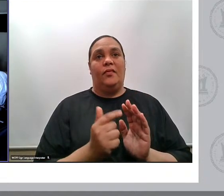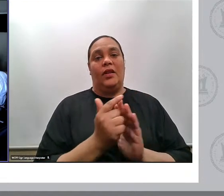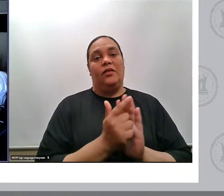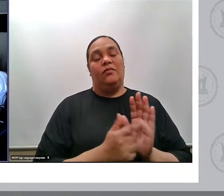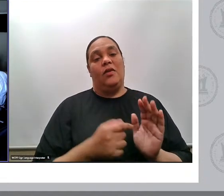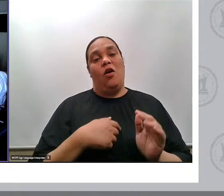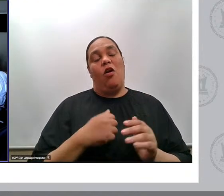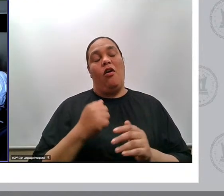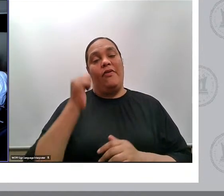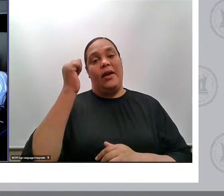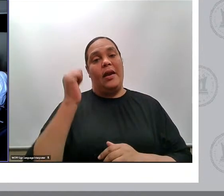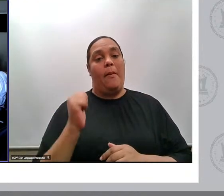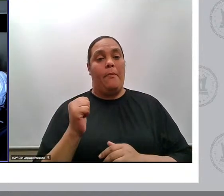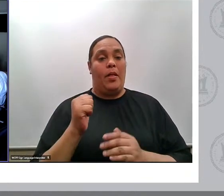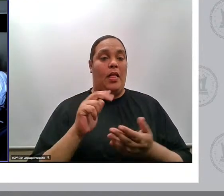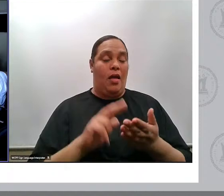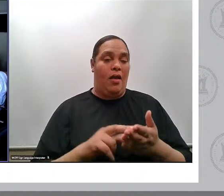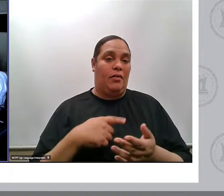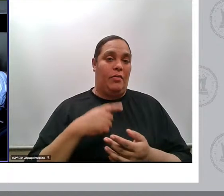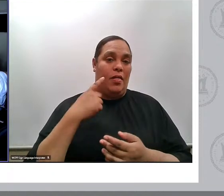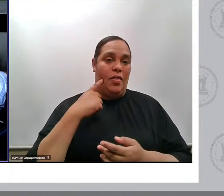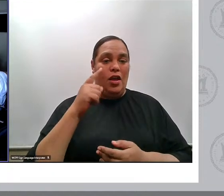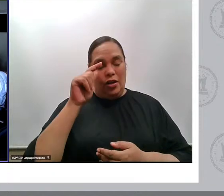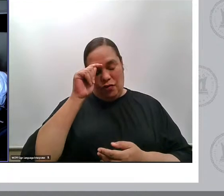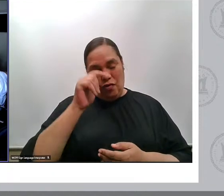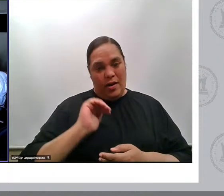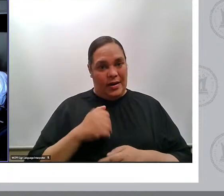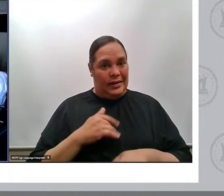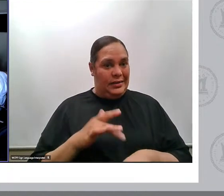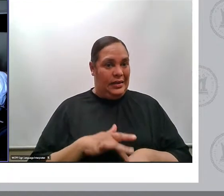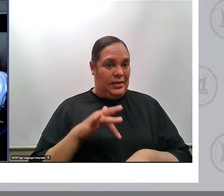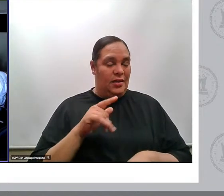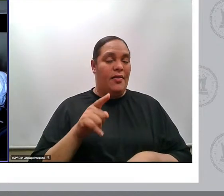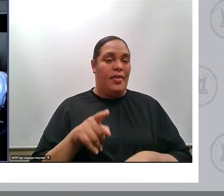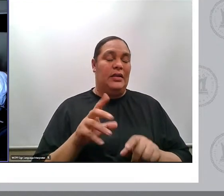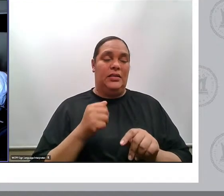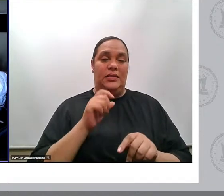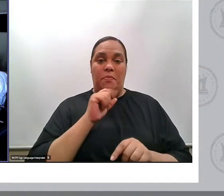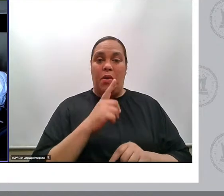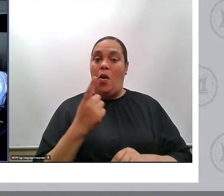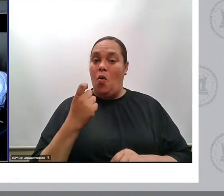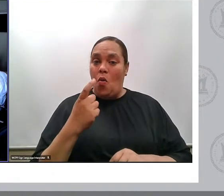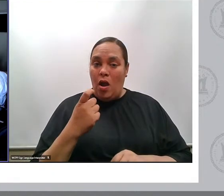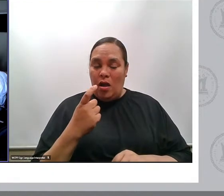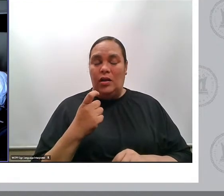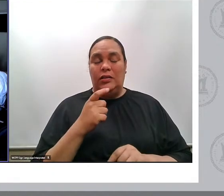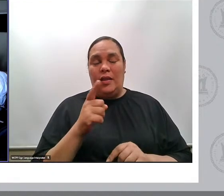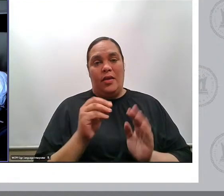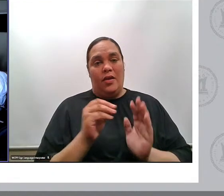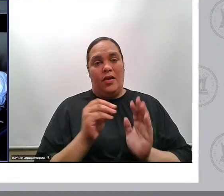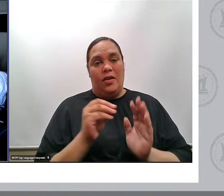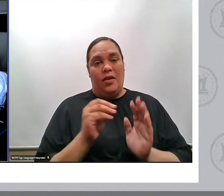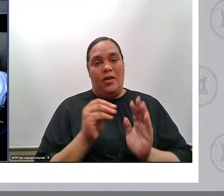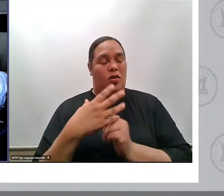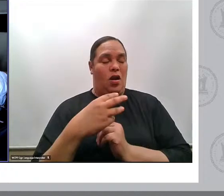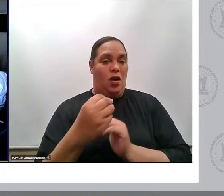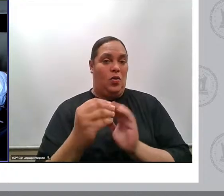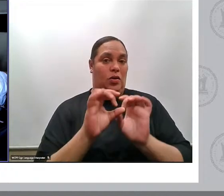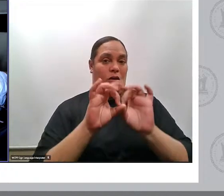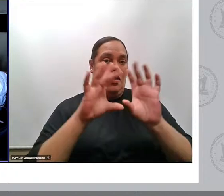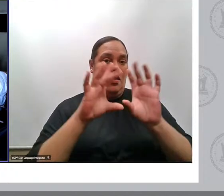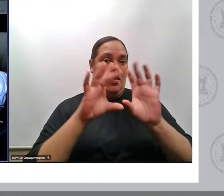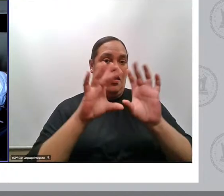Gambling Act, I think gender sensitivity is one that is pulled out